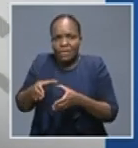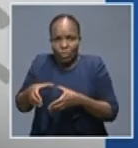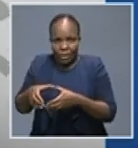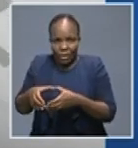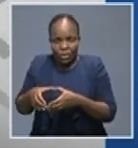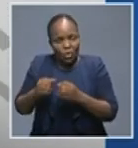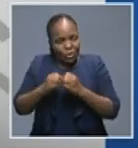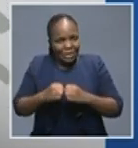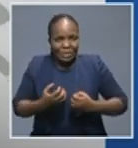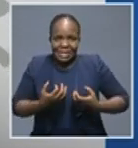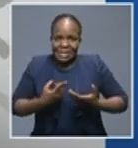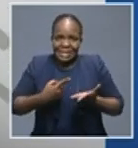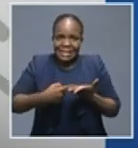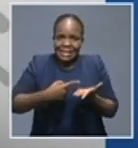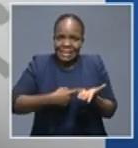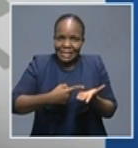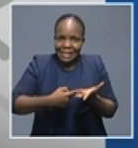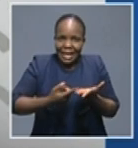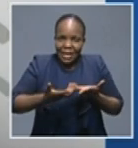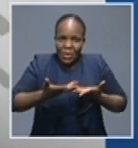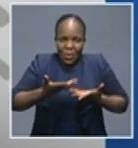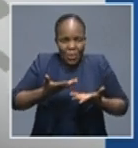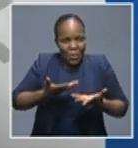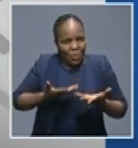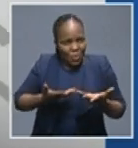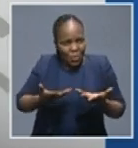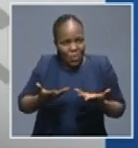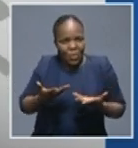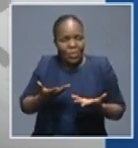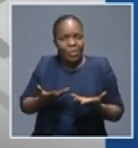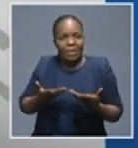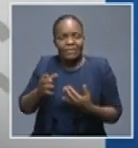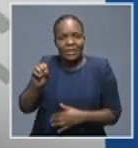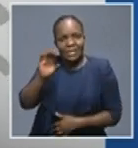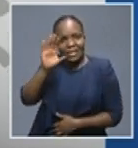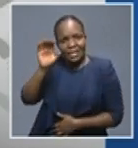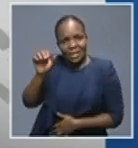dialogue need to be initiated for the African